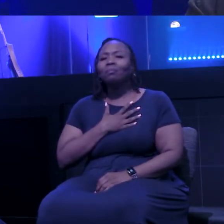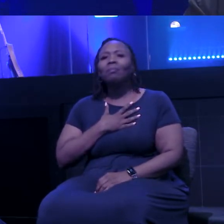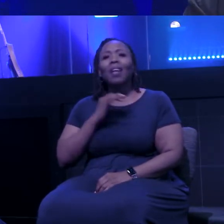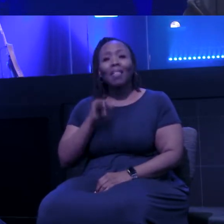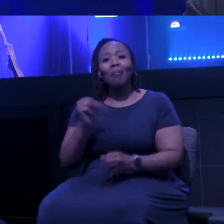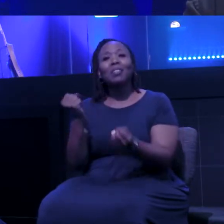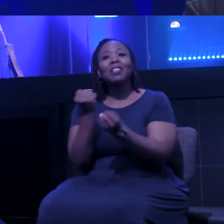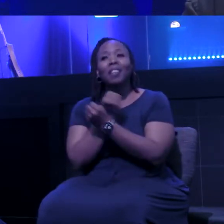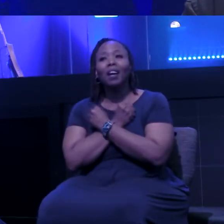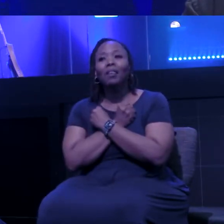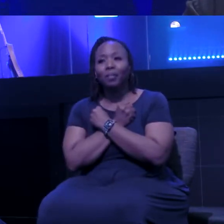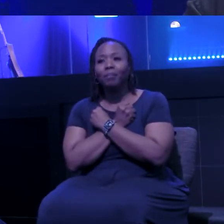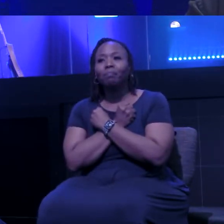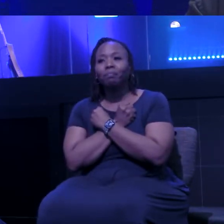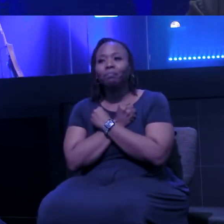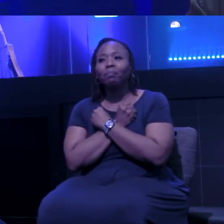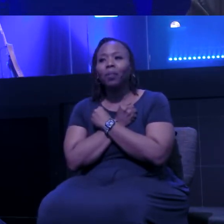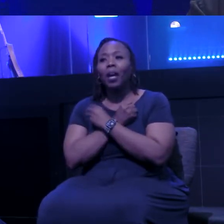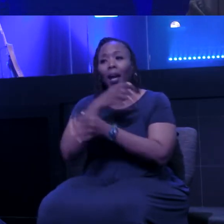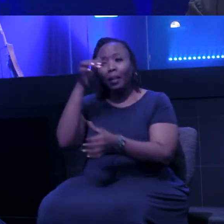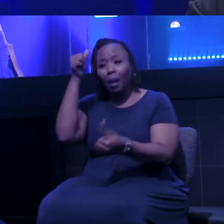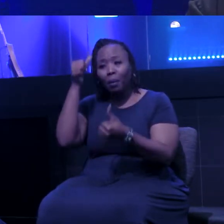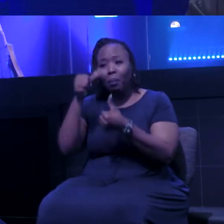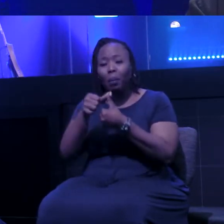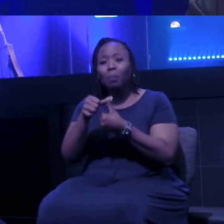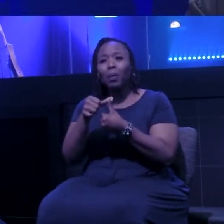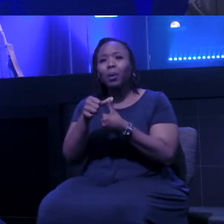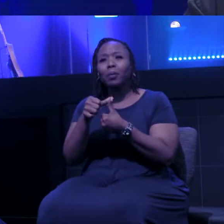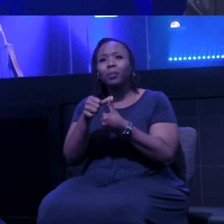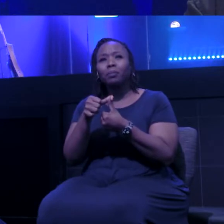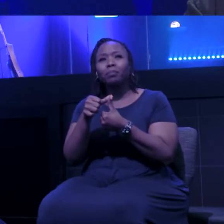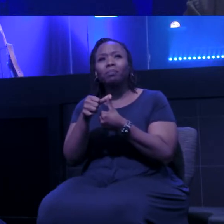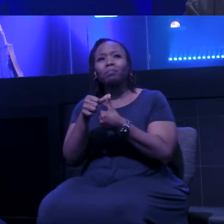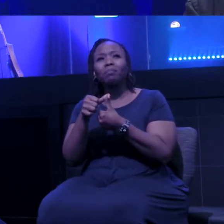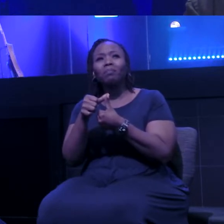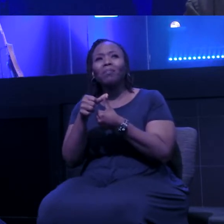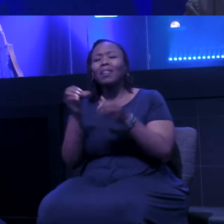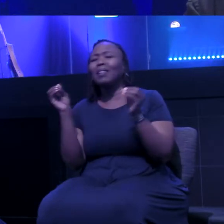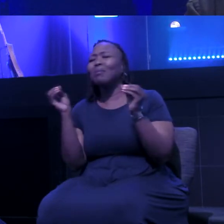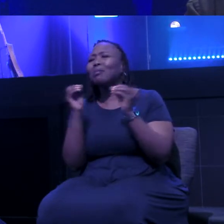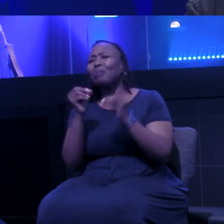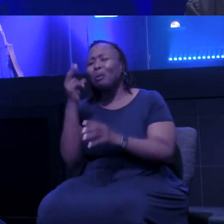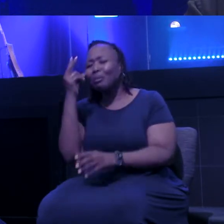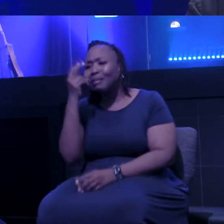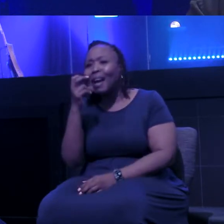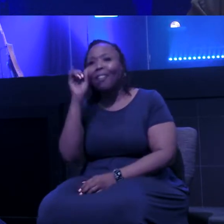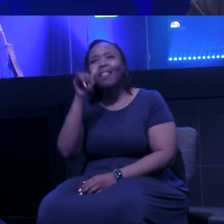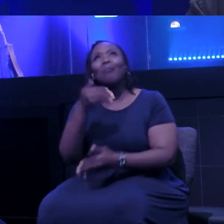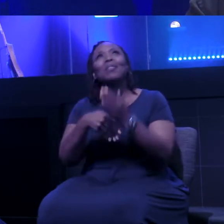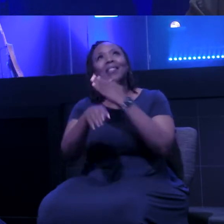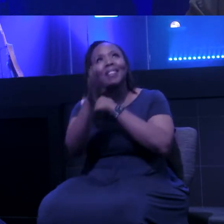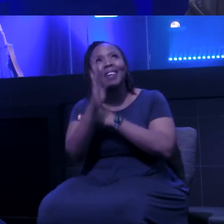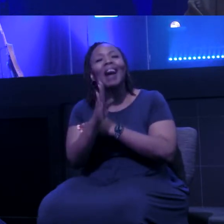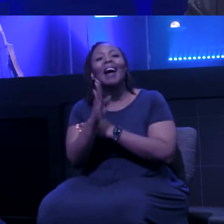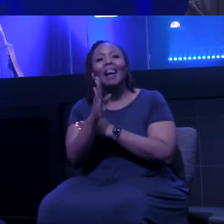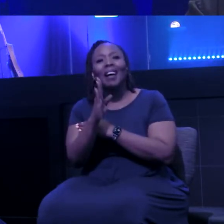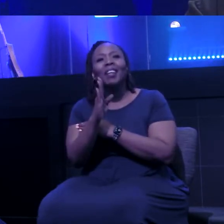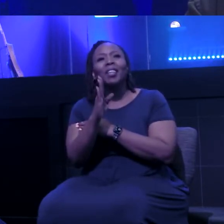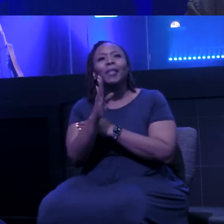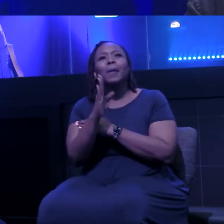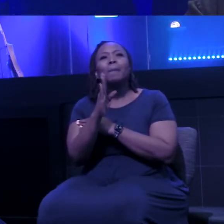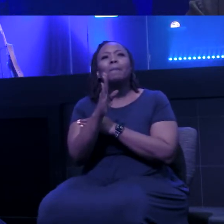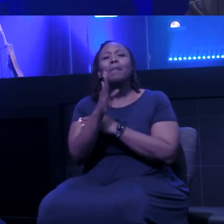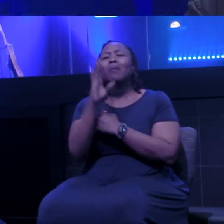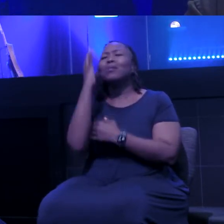was love. And I remember just, there was no doubt that was God. And it was